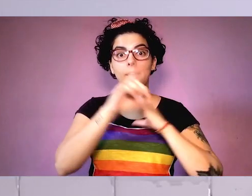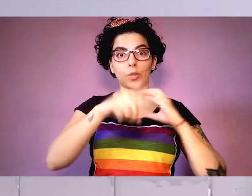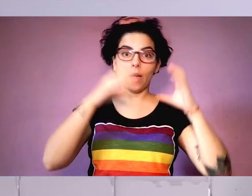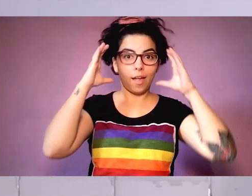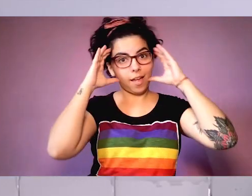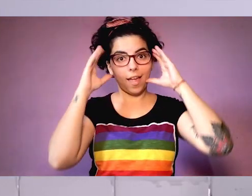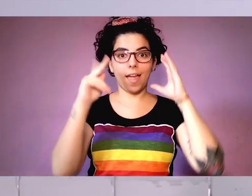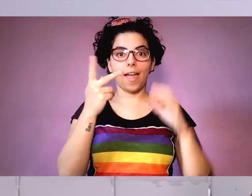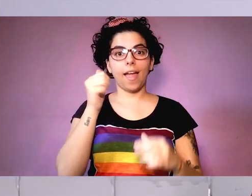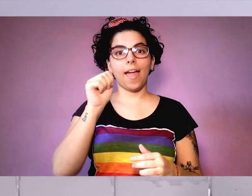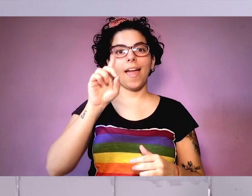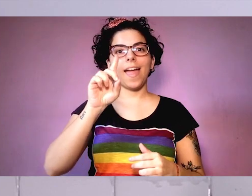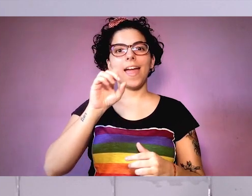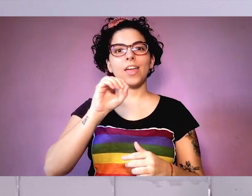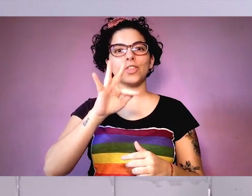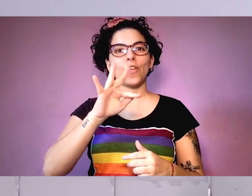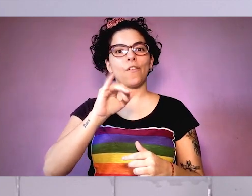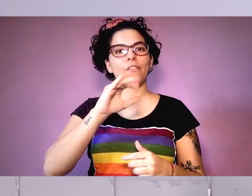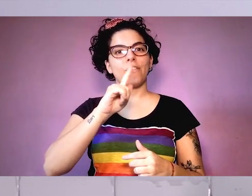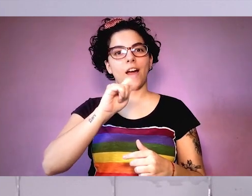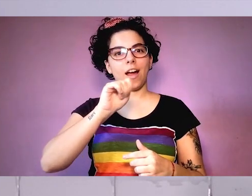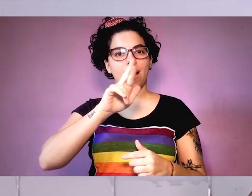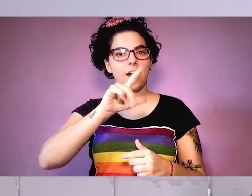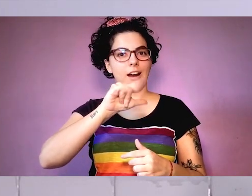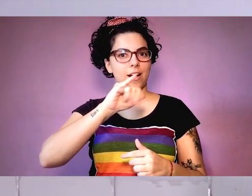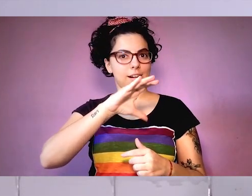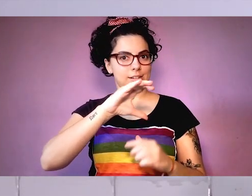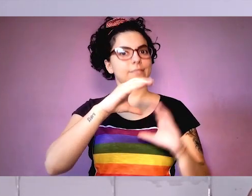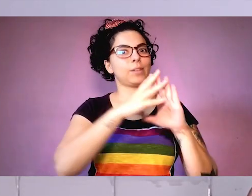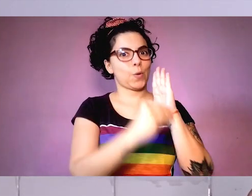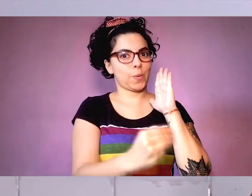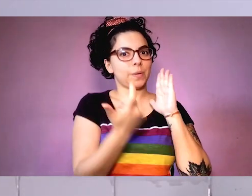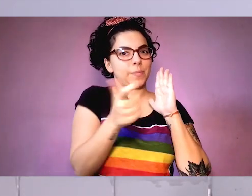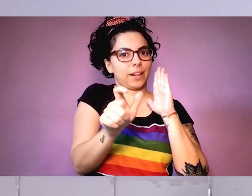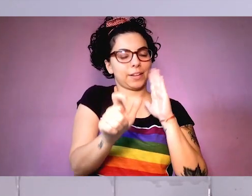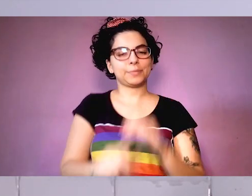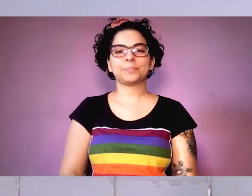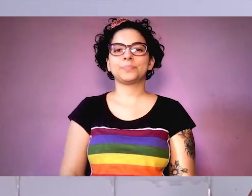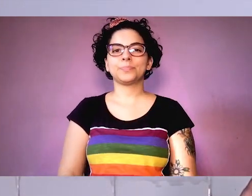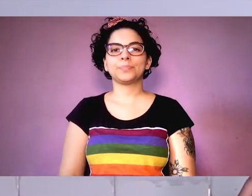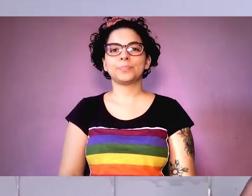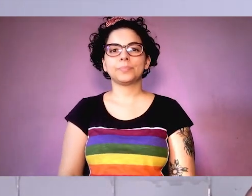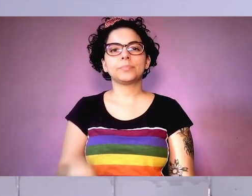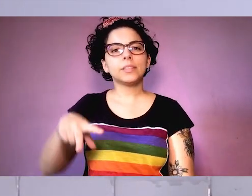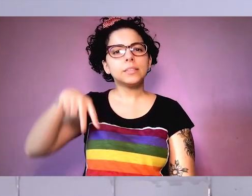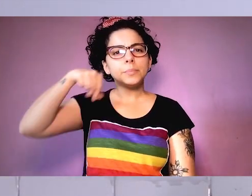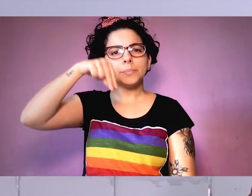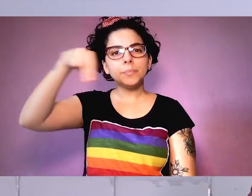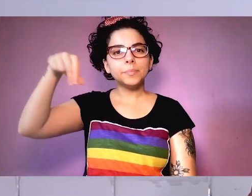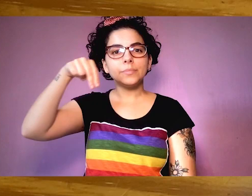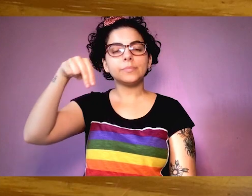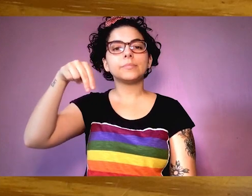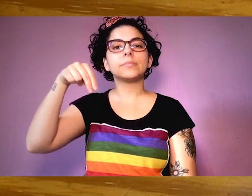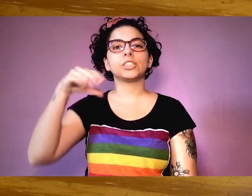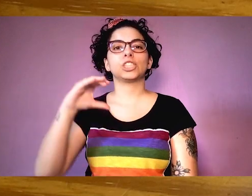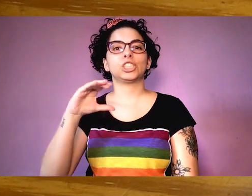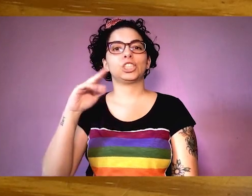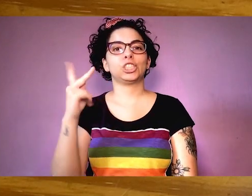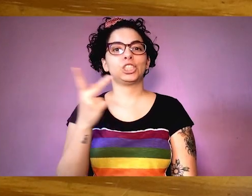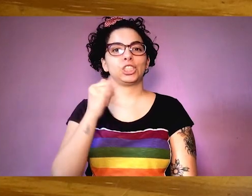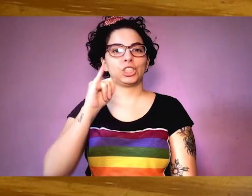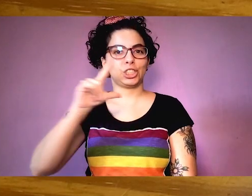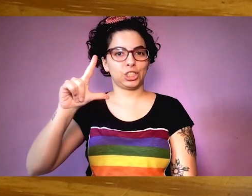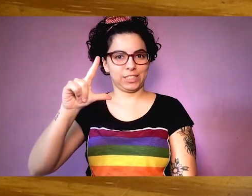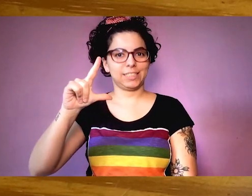And this is a head of garlic. Repeat. Head of garlic. A pinch